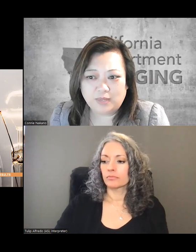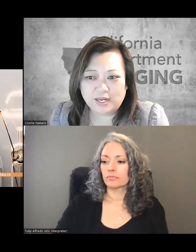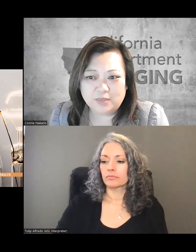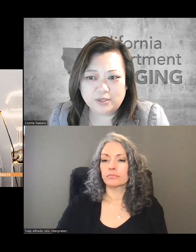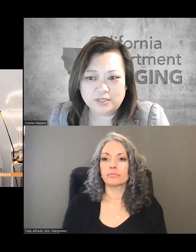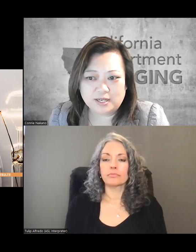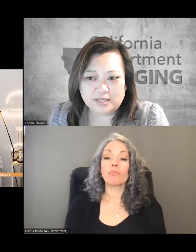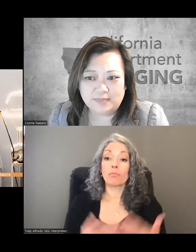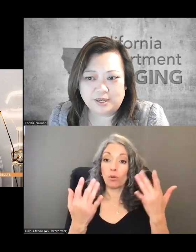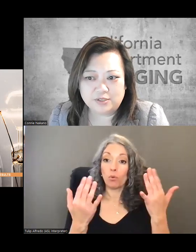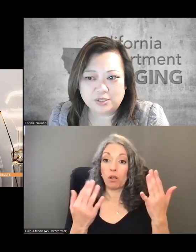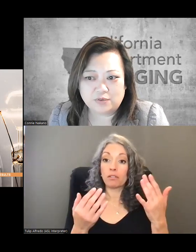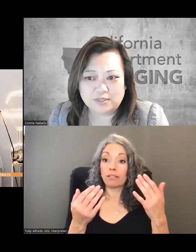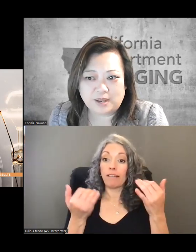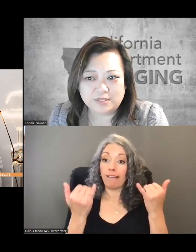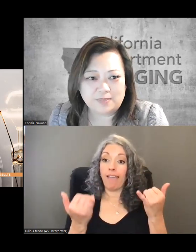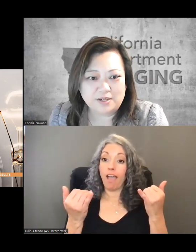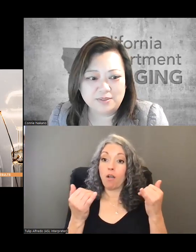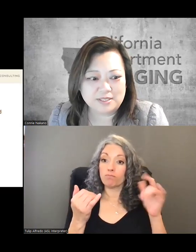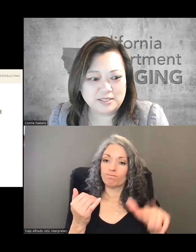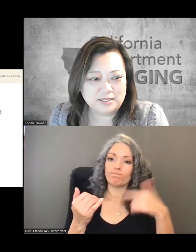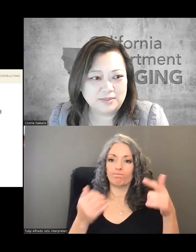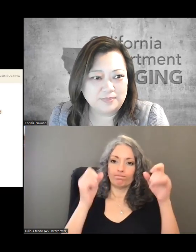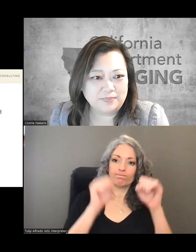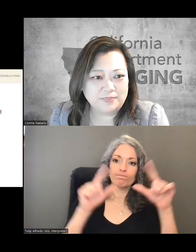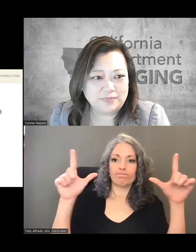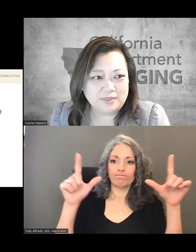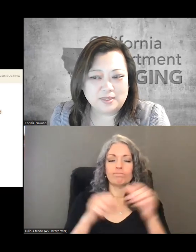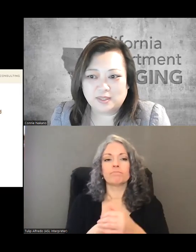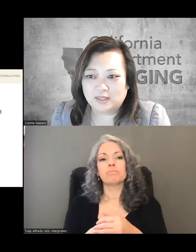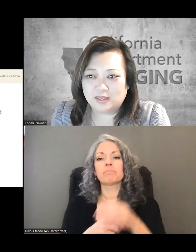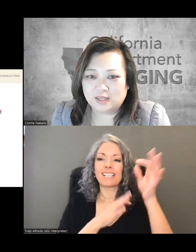While we're waiting, can we go to the next slide? I'll just go over some housekeeping notes.